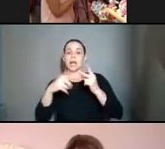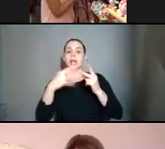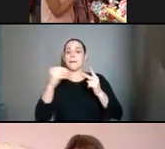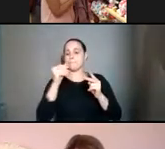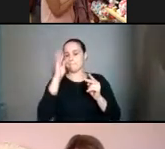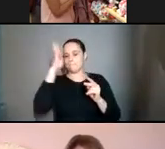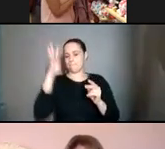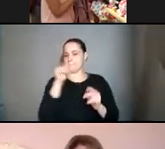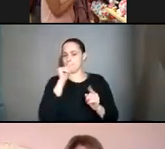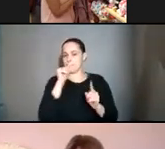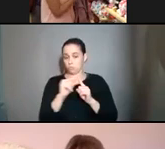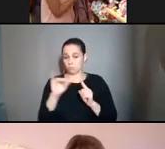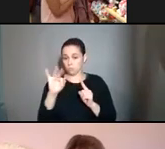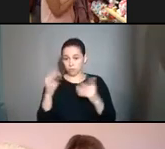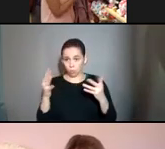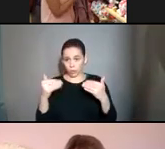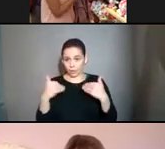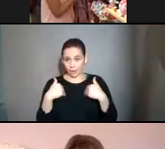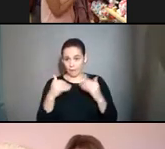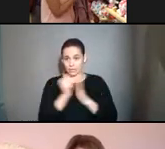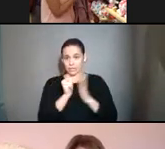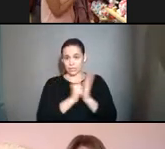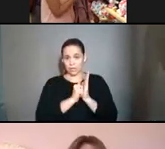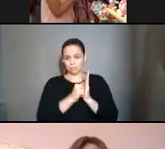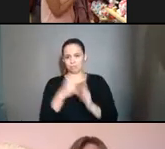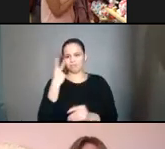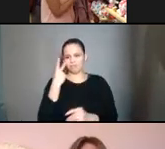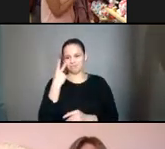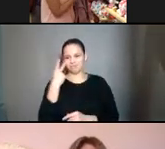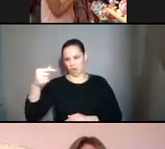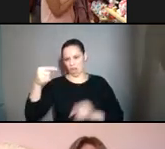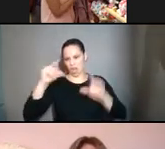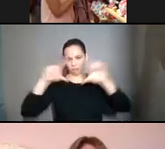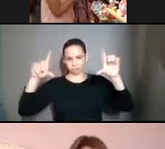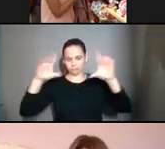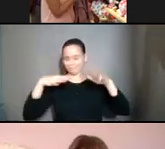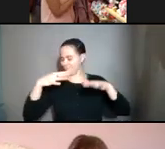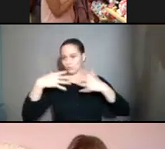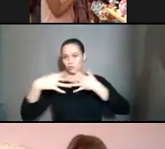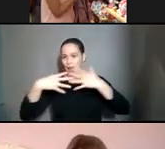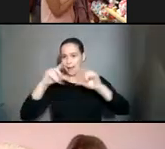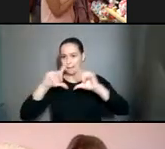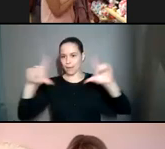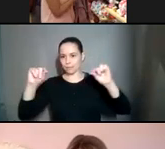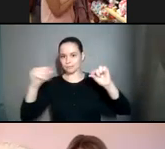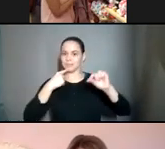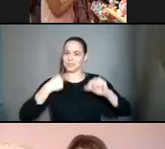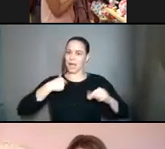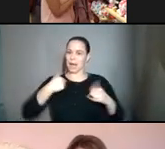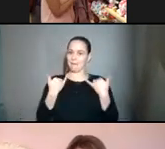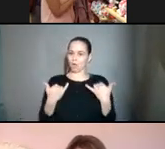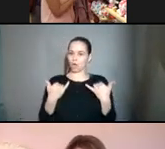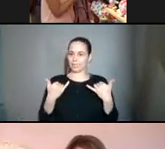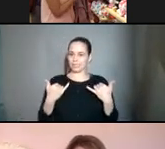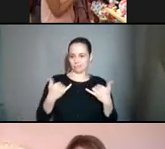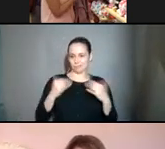an account, be sure to click on I am a current customer box. This would